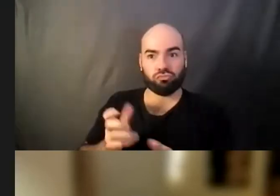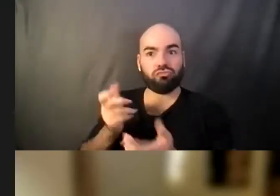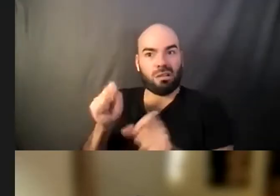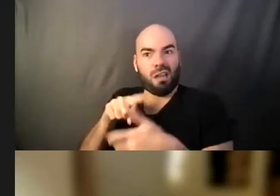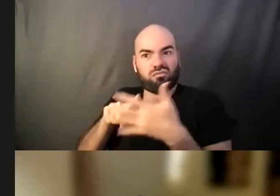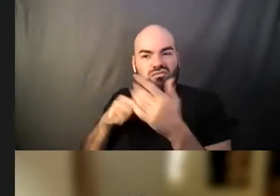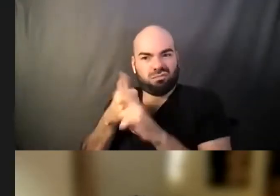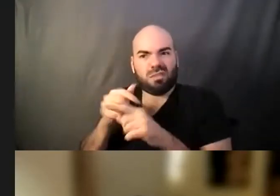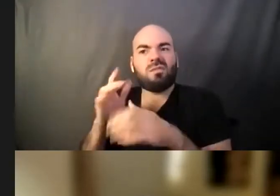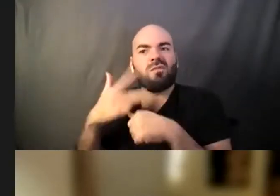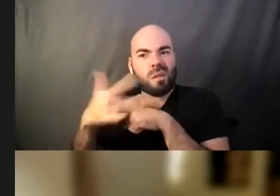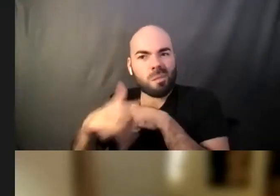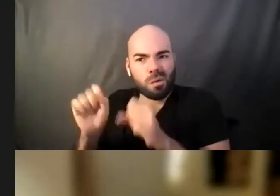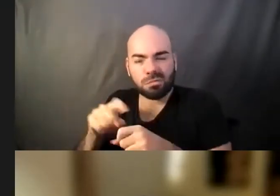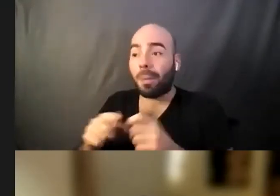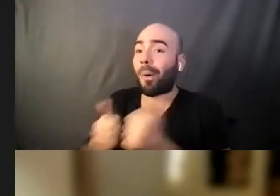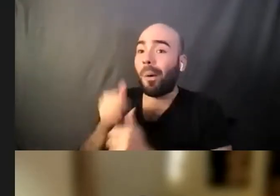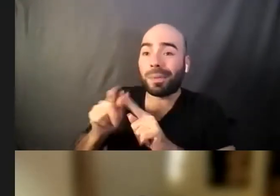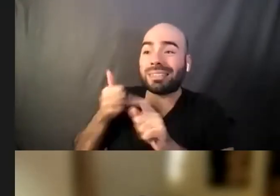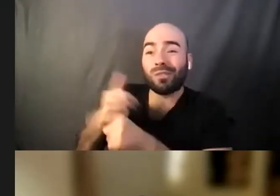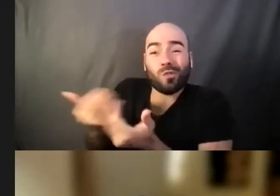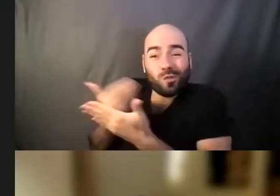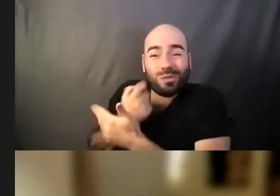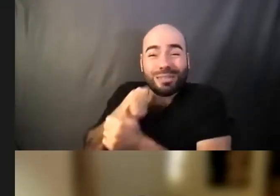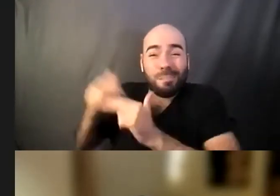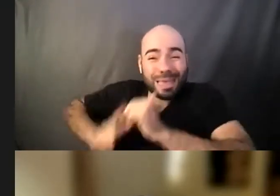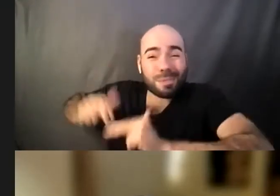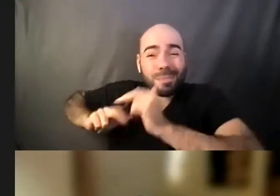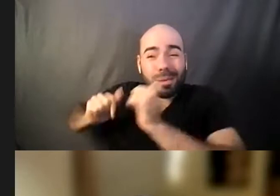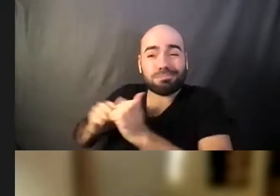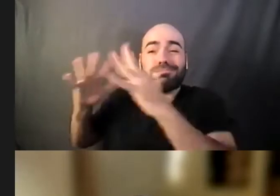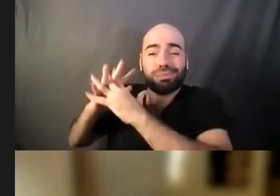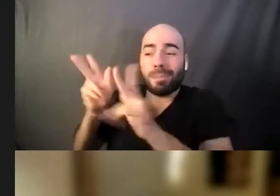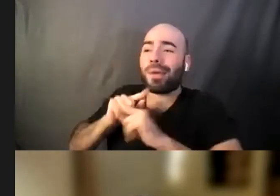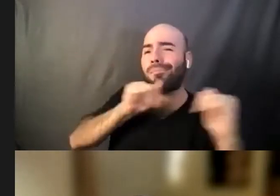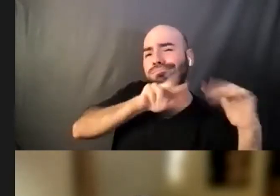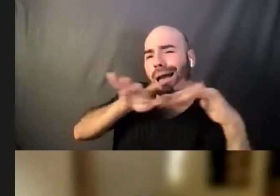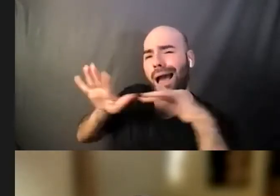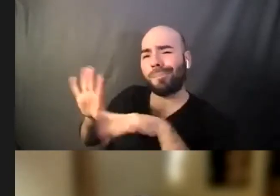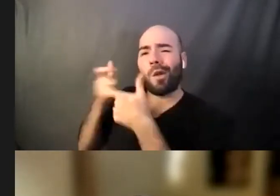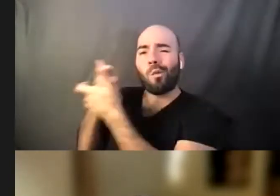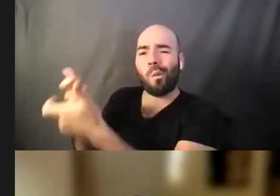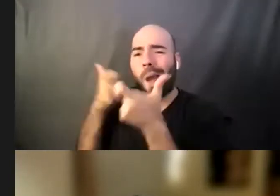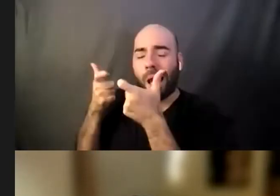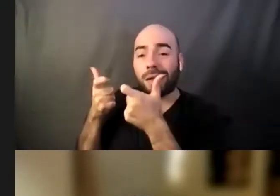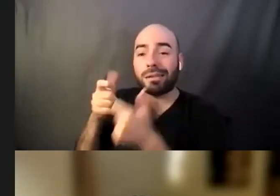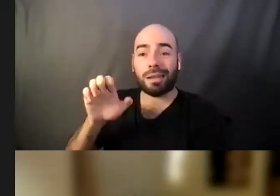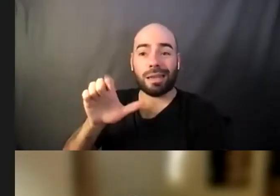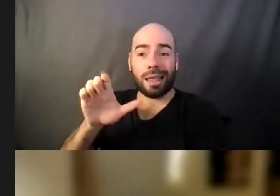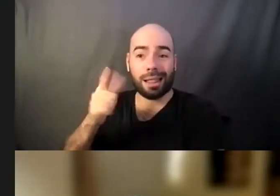an adjoining event space. We're really thrilled. So hopefully we get to screen Elegance's latest